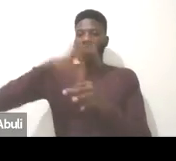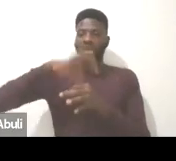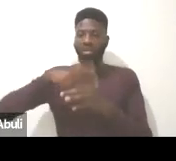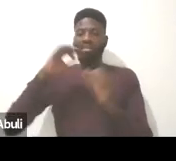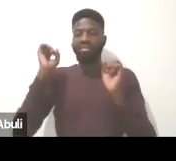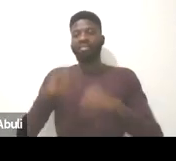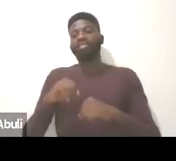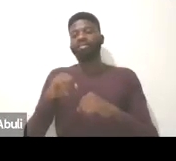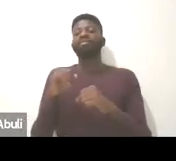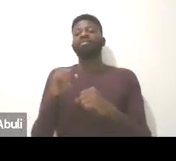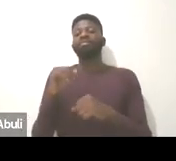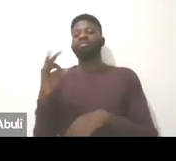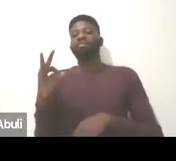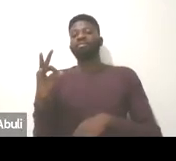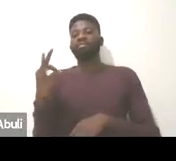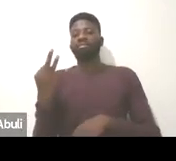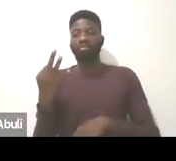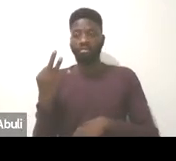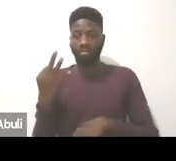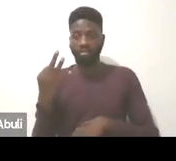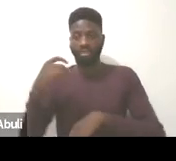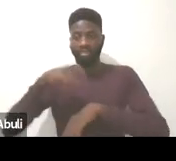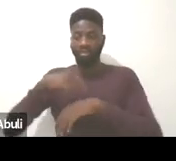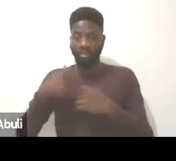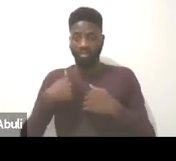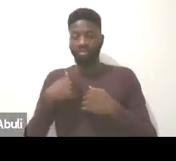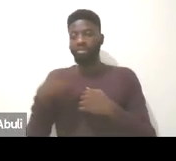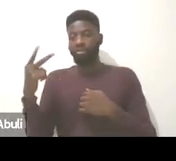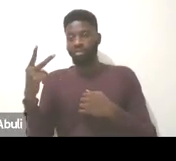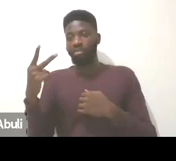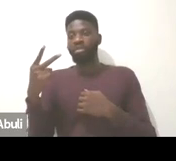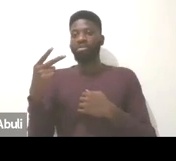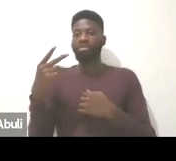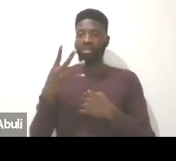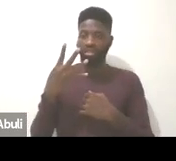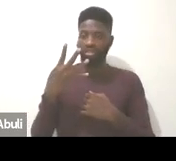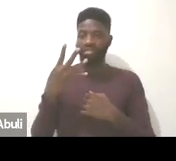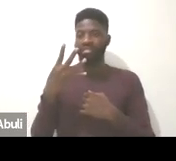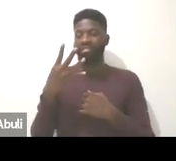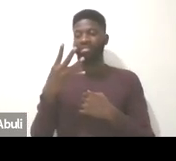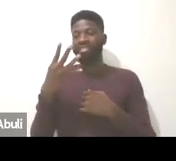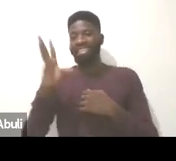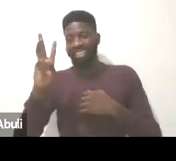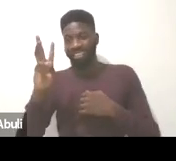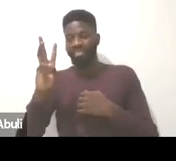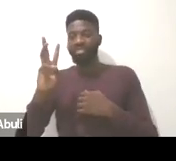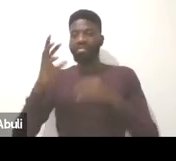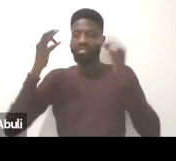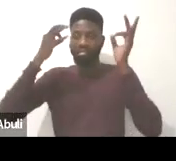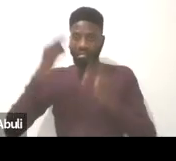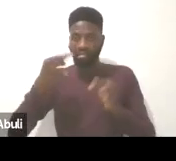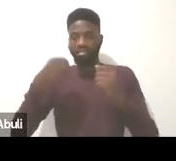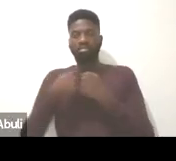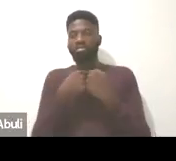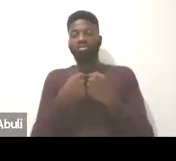on a person. Unajua, when you have an even number, decision making saa zingine inaweza kuwa challenging. Maybe